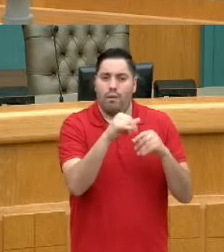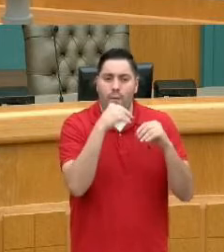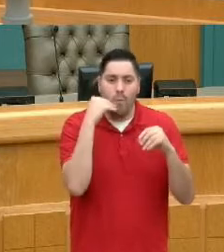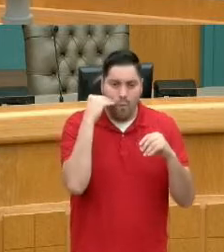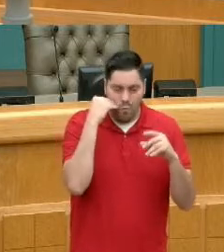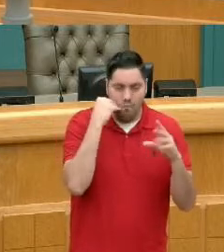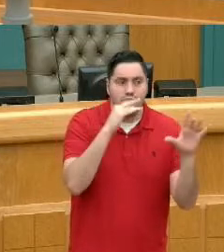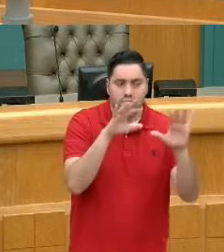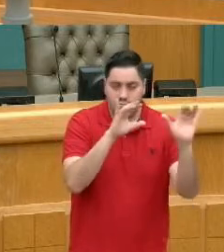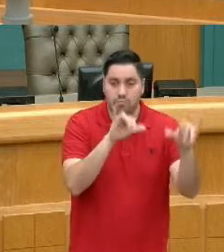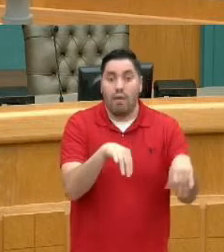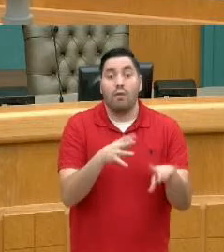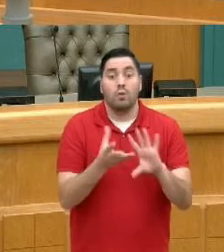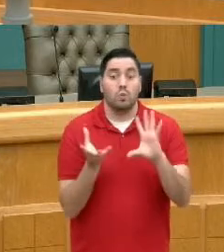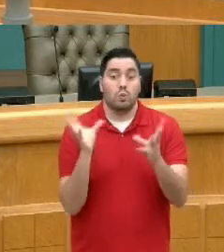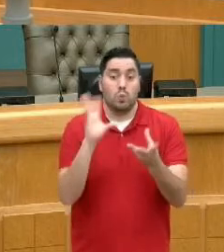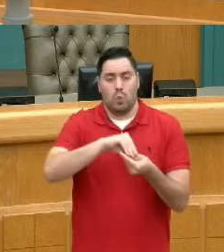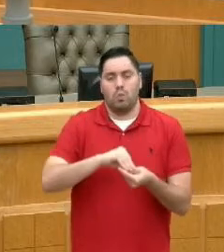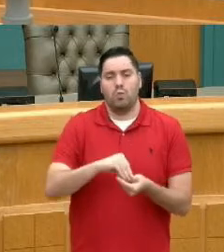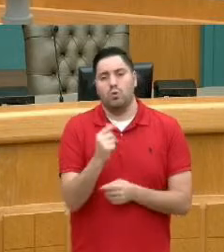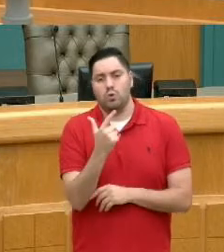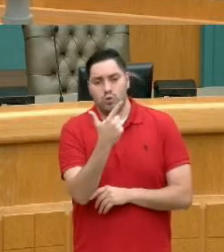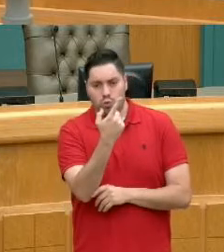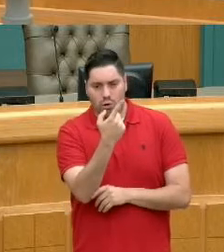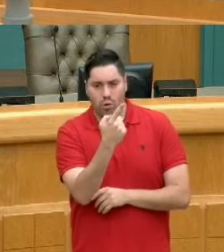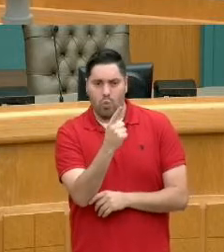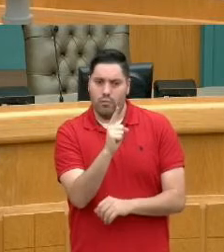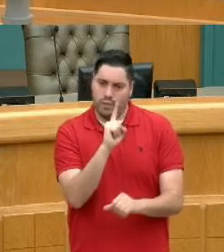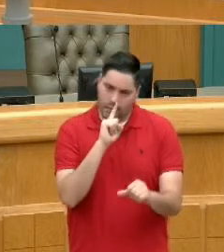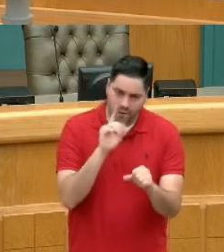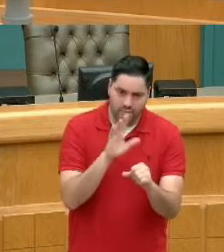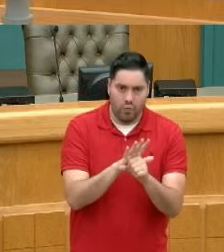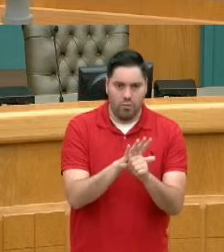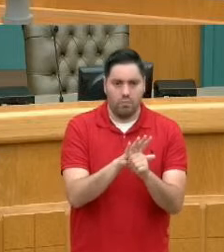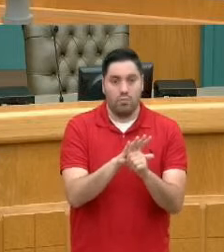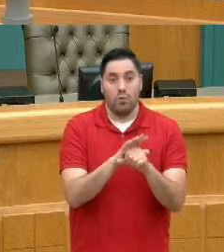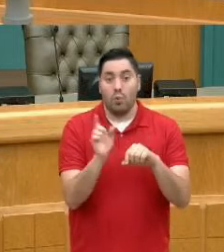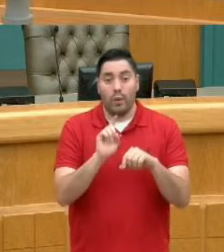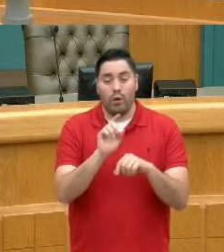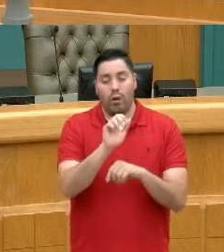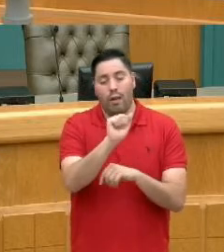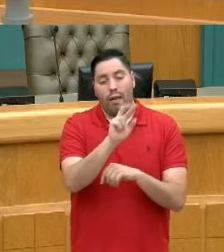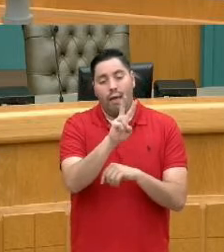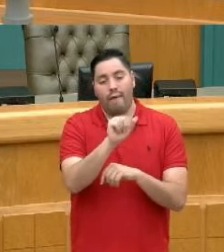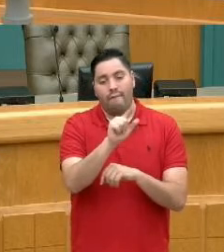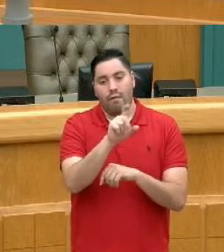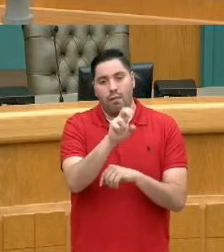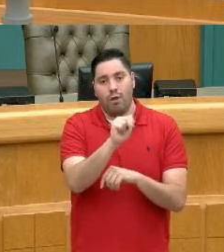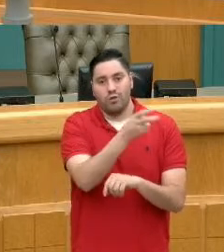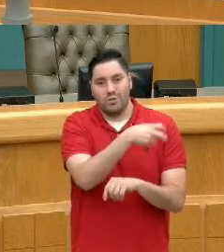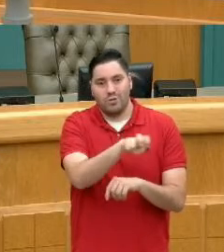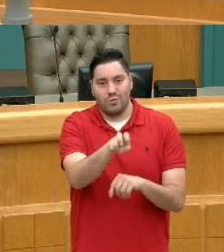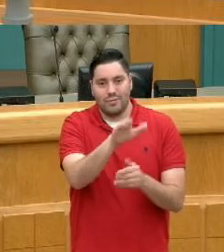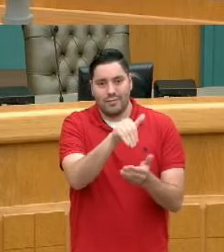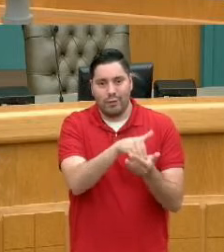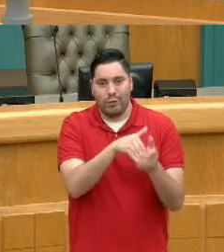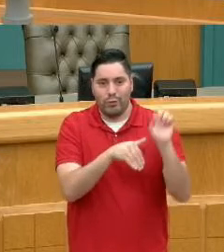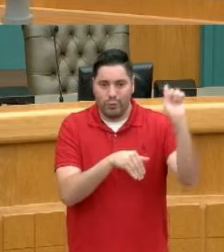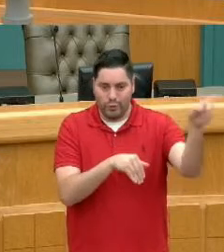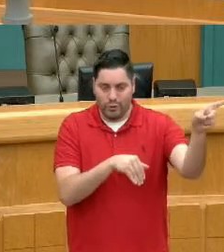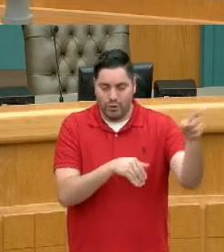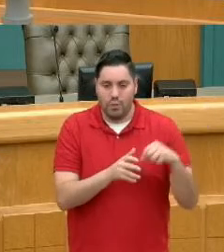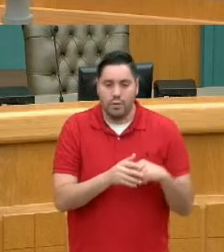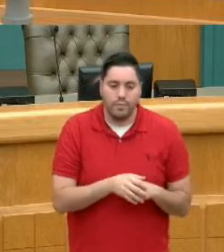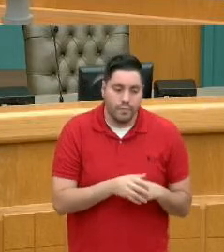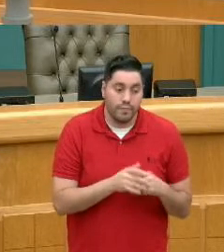of today, we have a total of 21 confirmed cases at the Avalon Transitional Center. The Dismas House